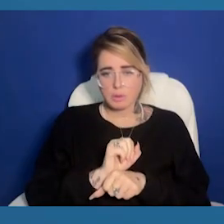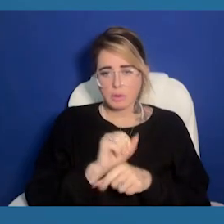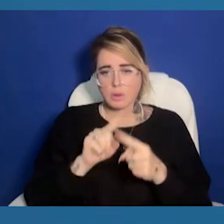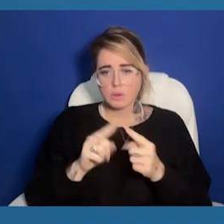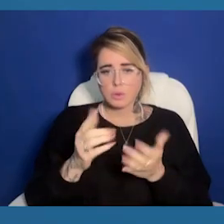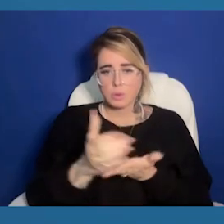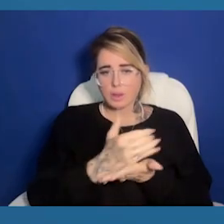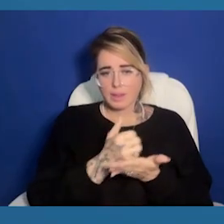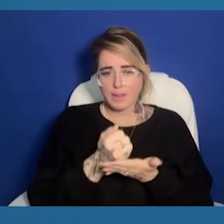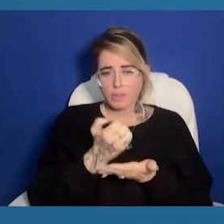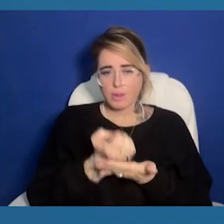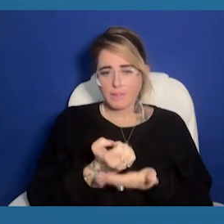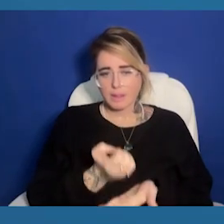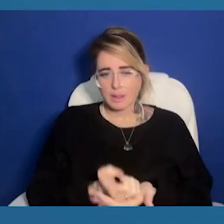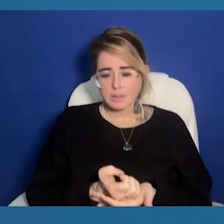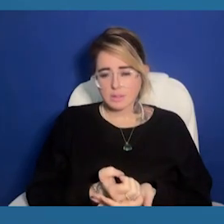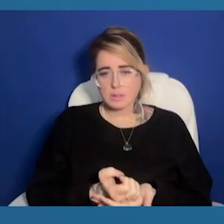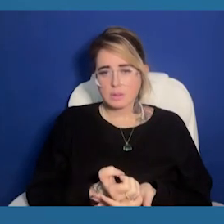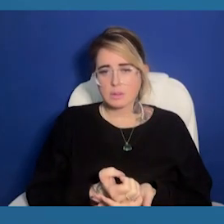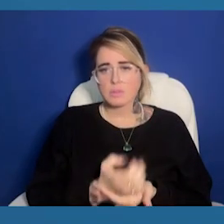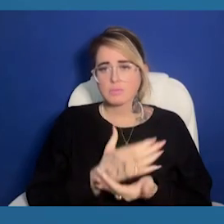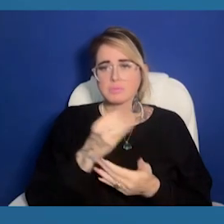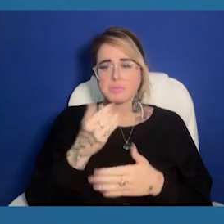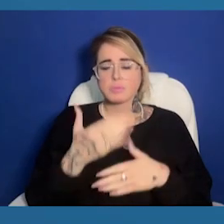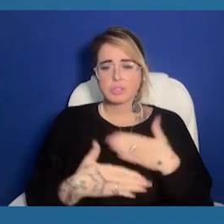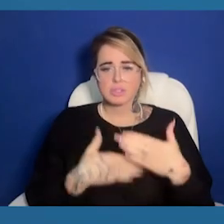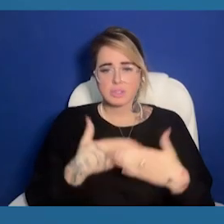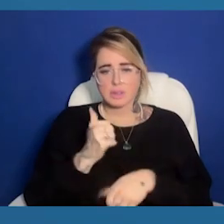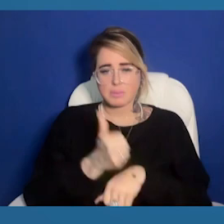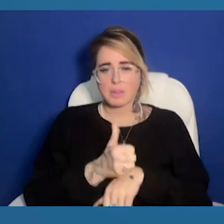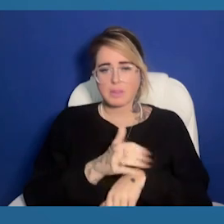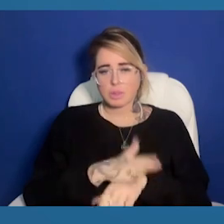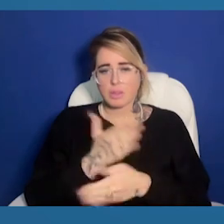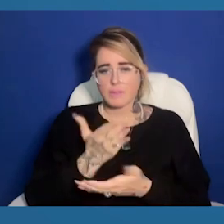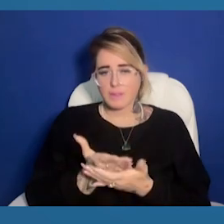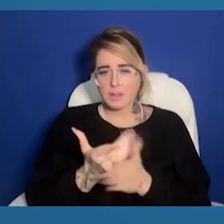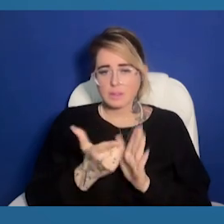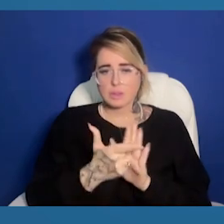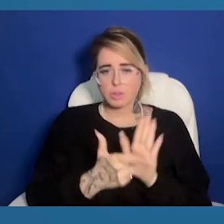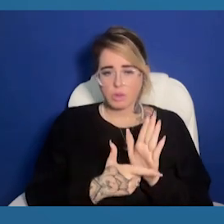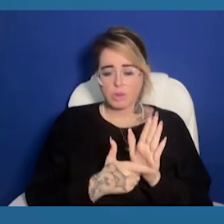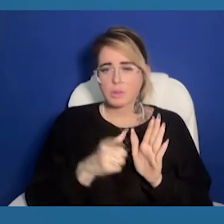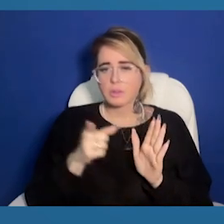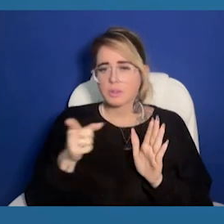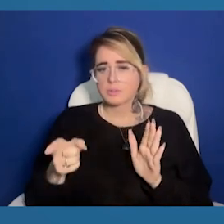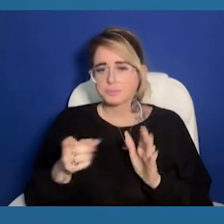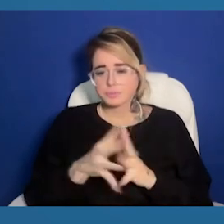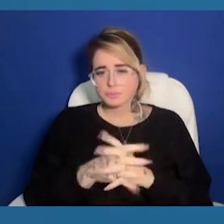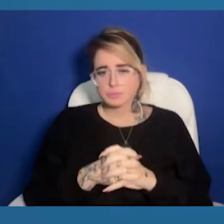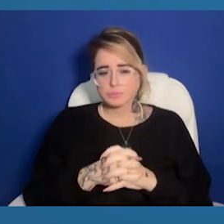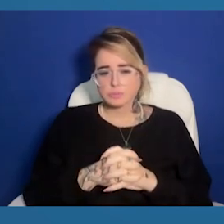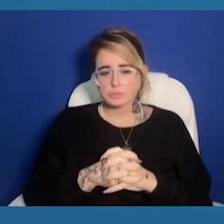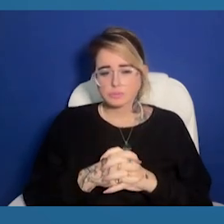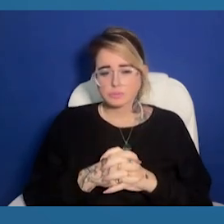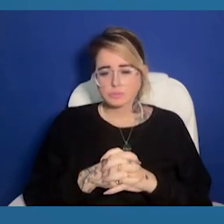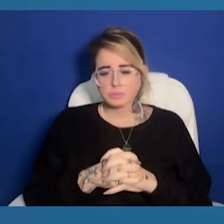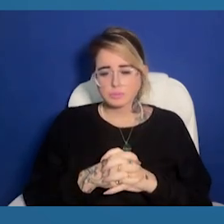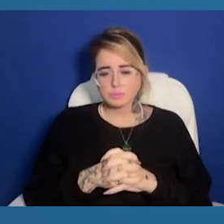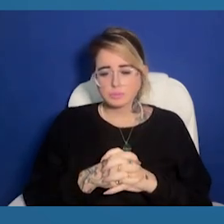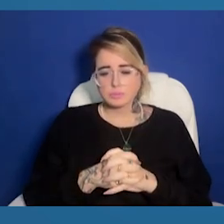the evidence and proceed based on the facts and the law of a case. Yep, sure thing.